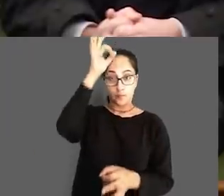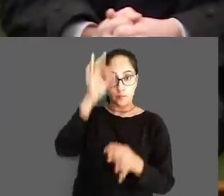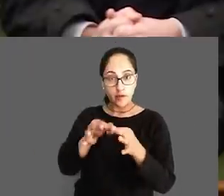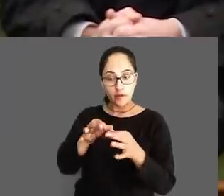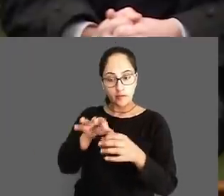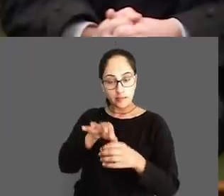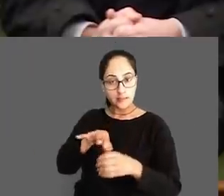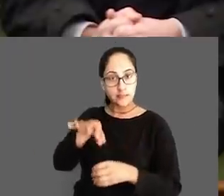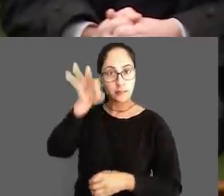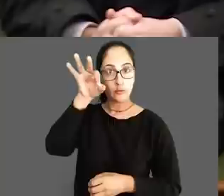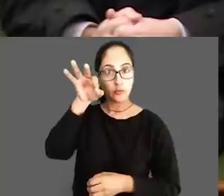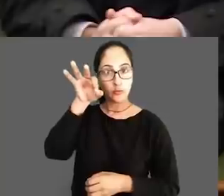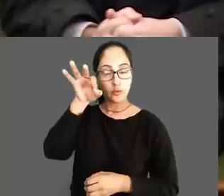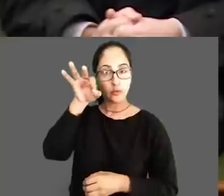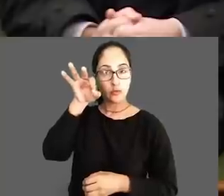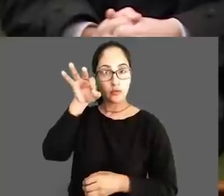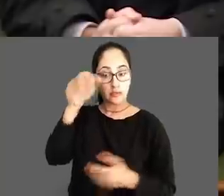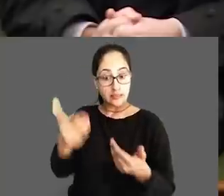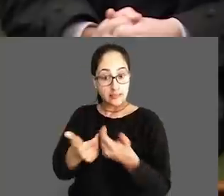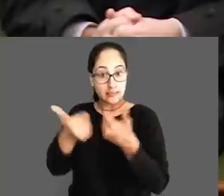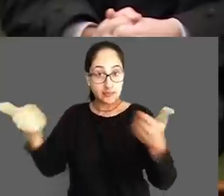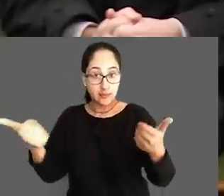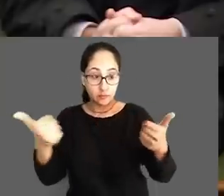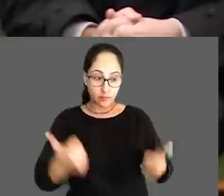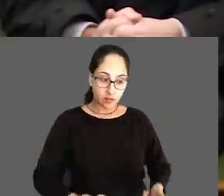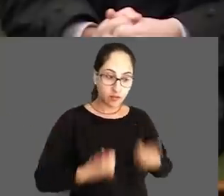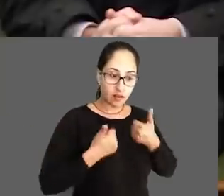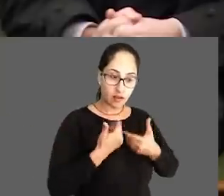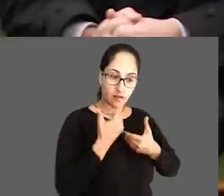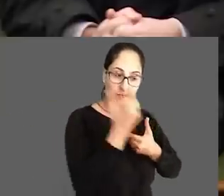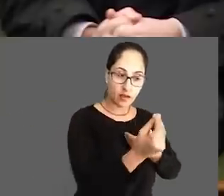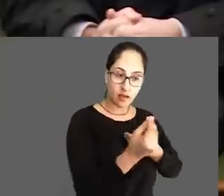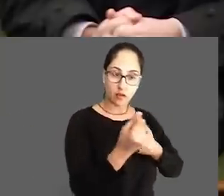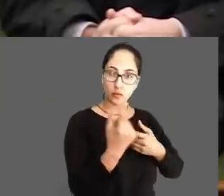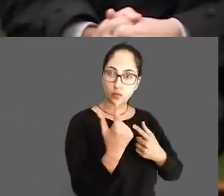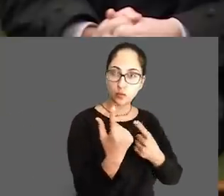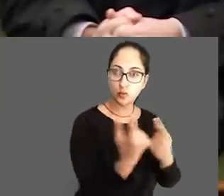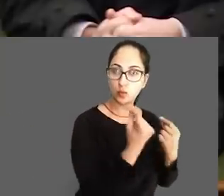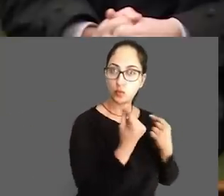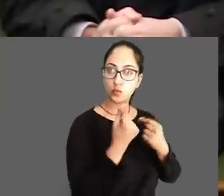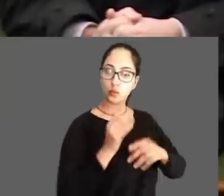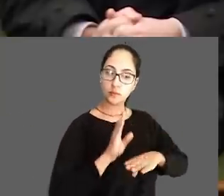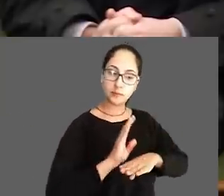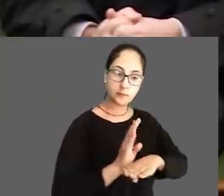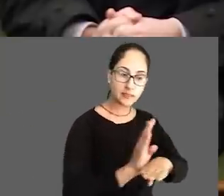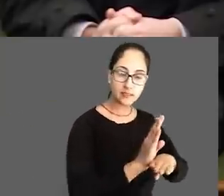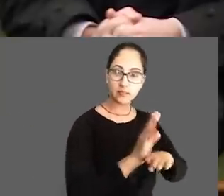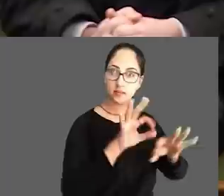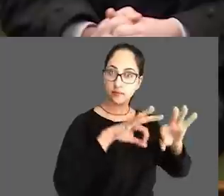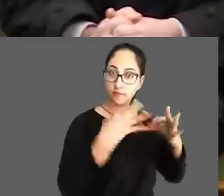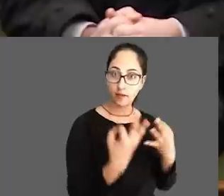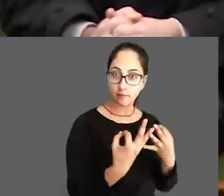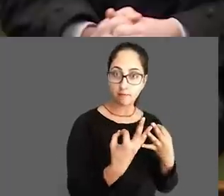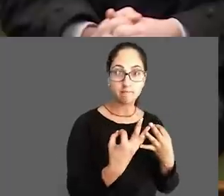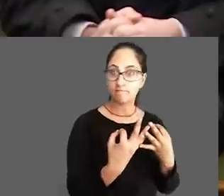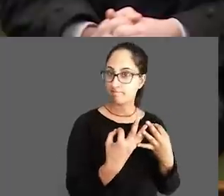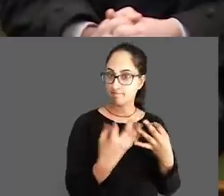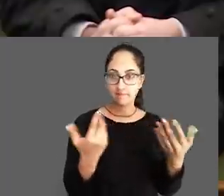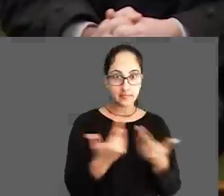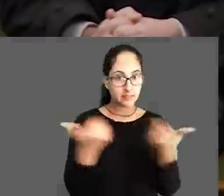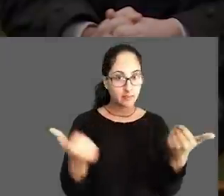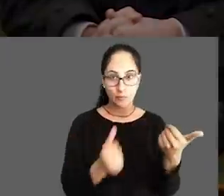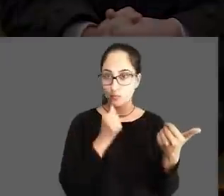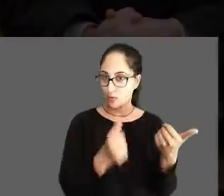imams from daily practical matters in family life, in business, in community